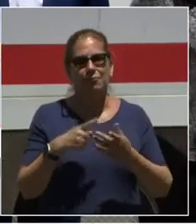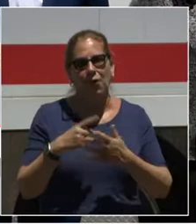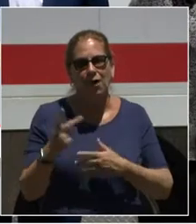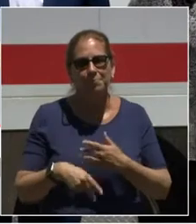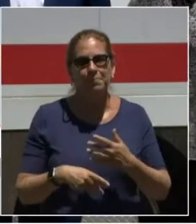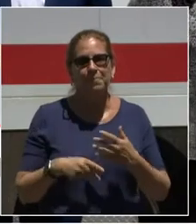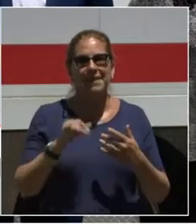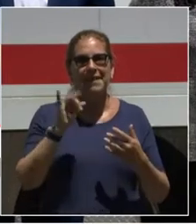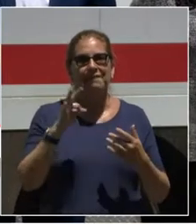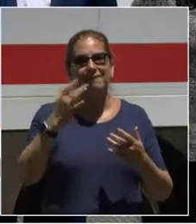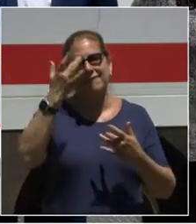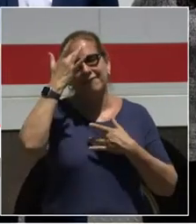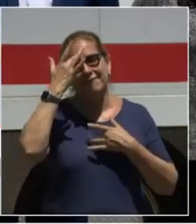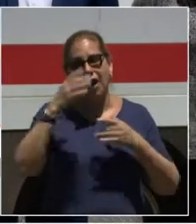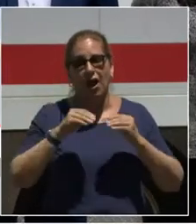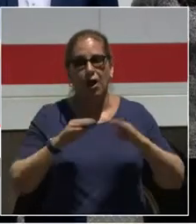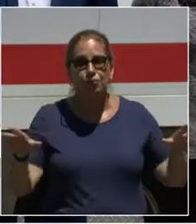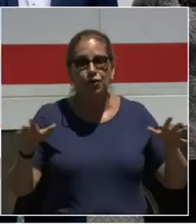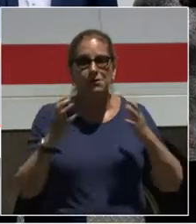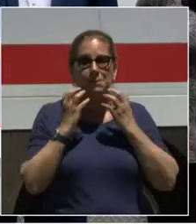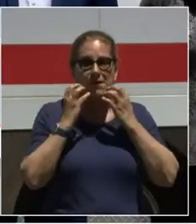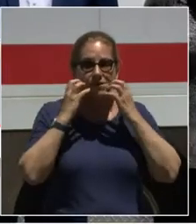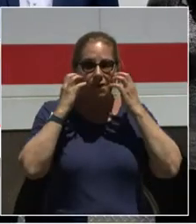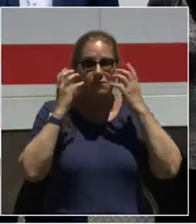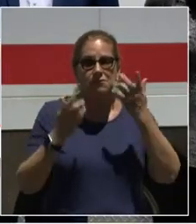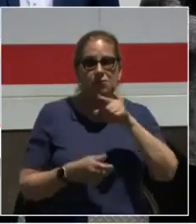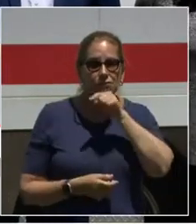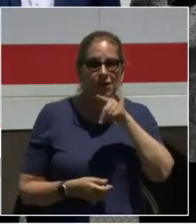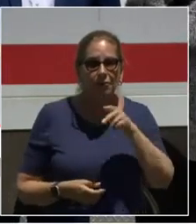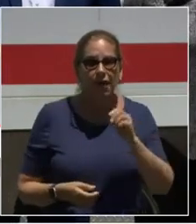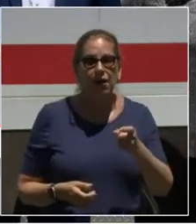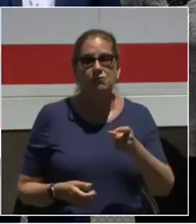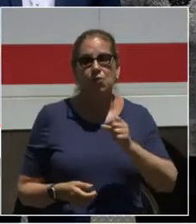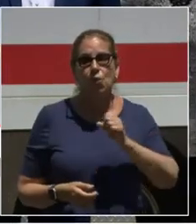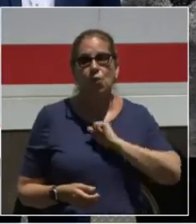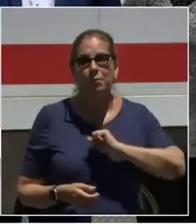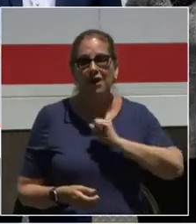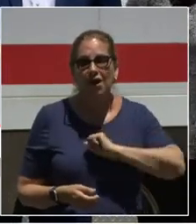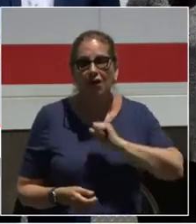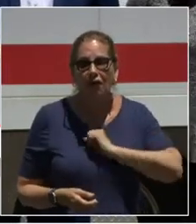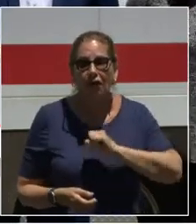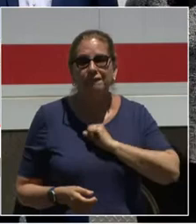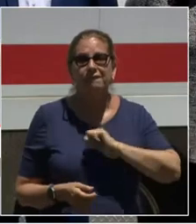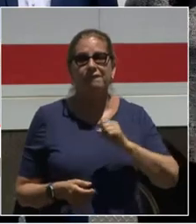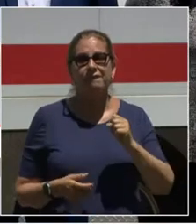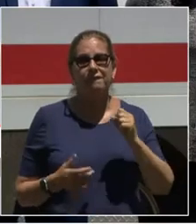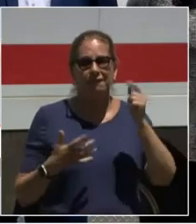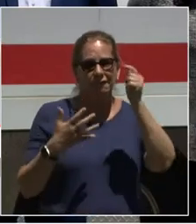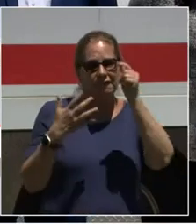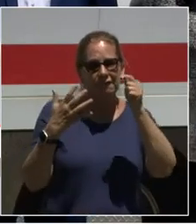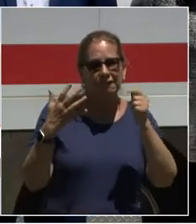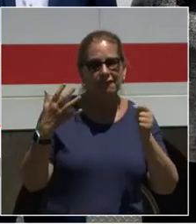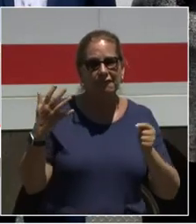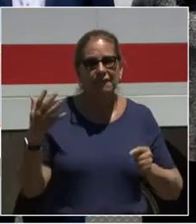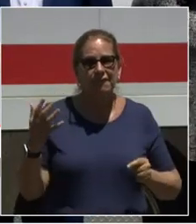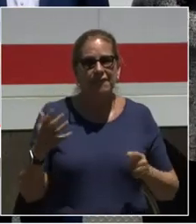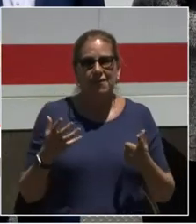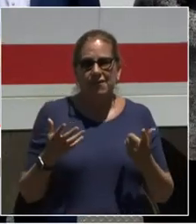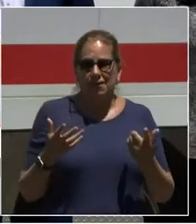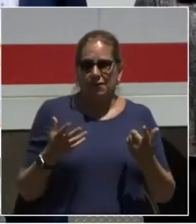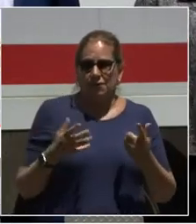cough in a world where we have safe and effective vaccine should be unacceptable to all of